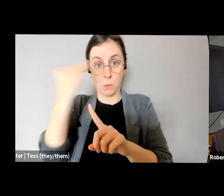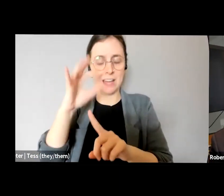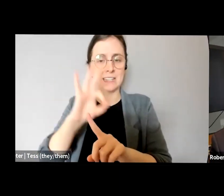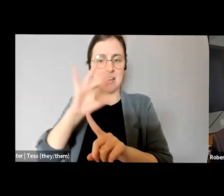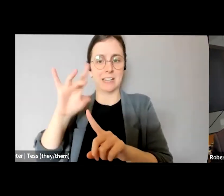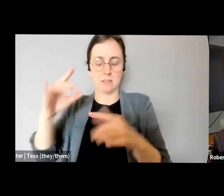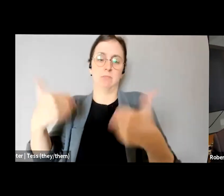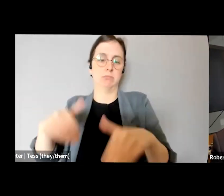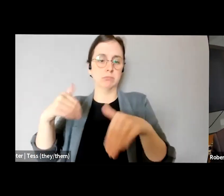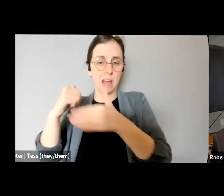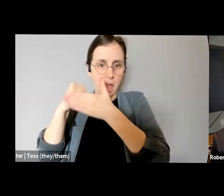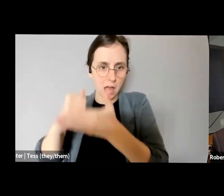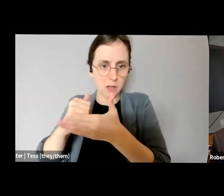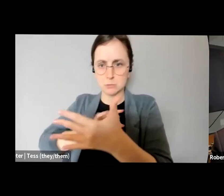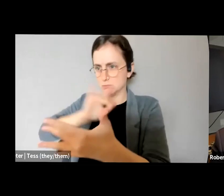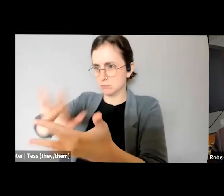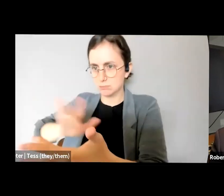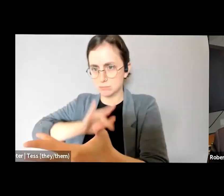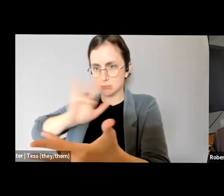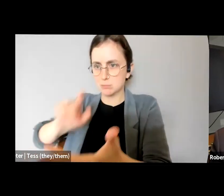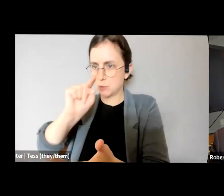reach out to people in crises.